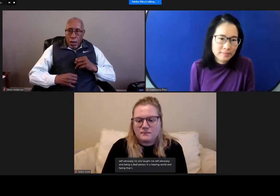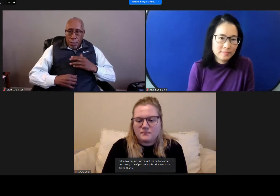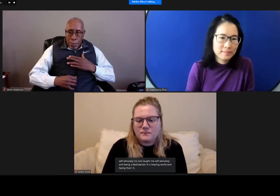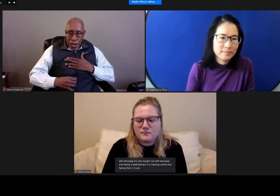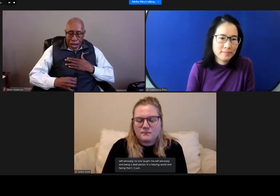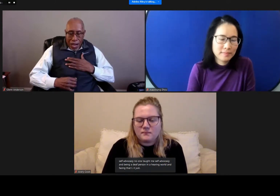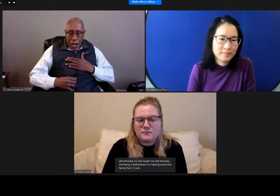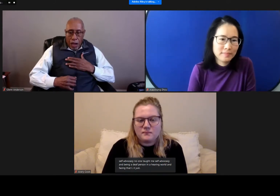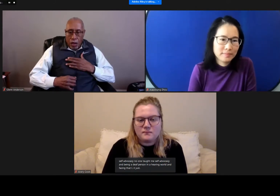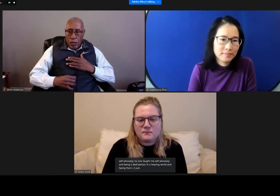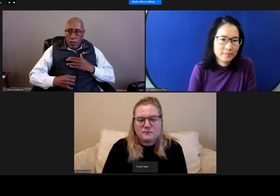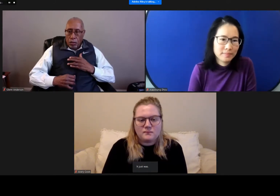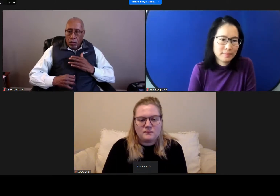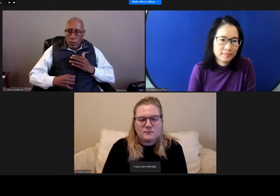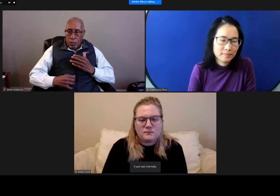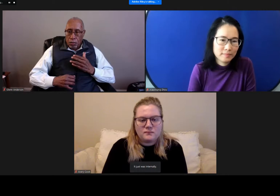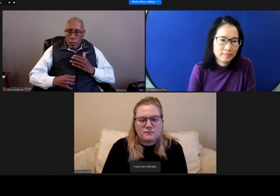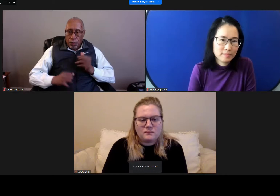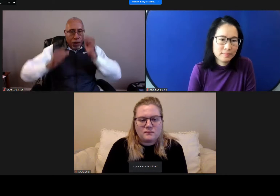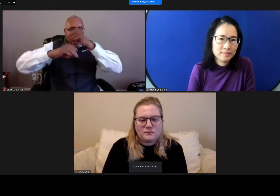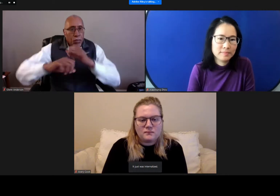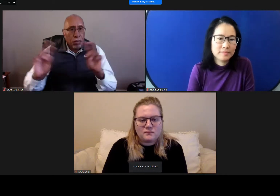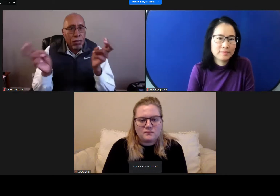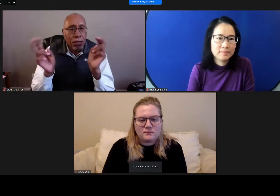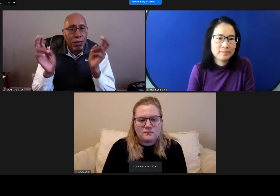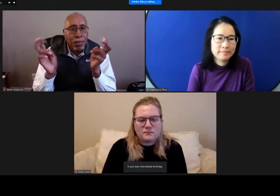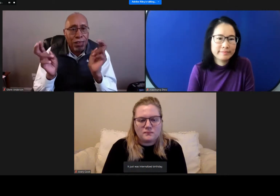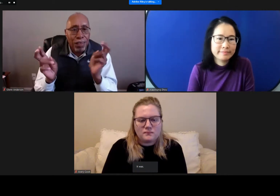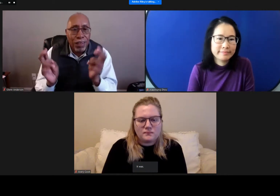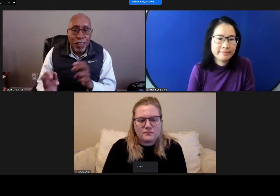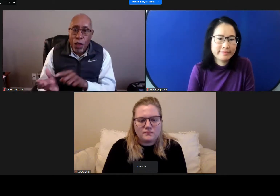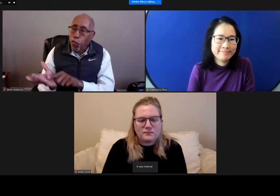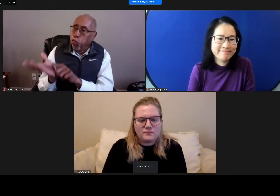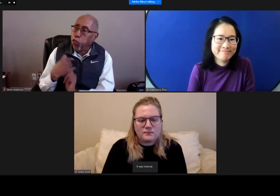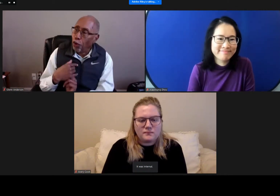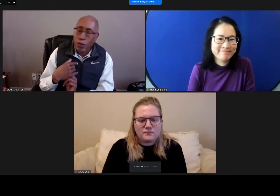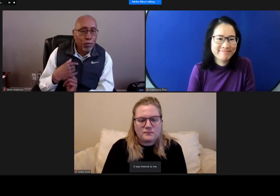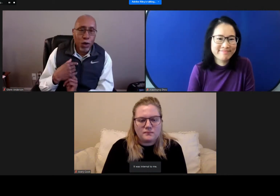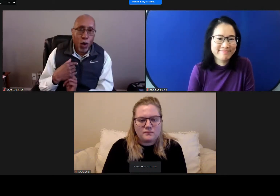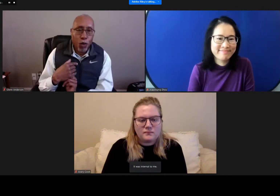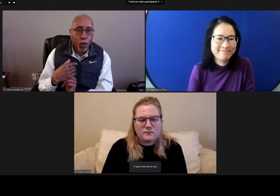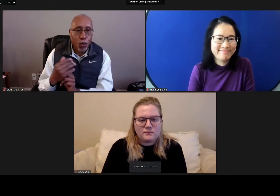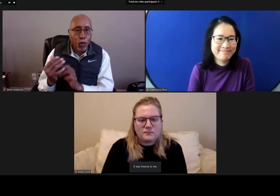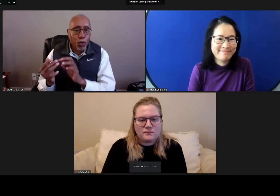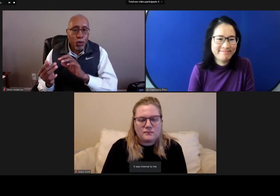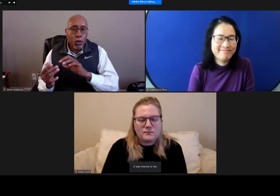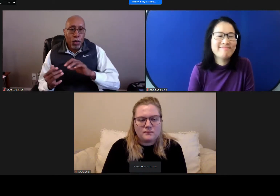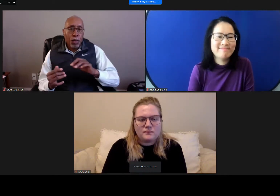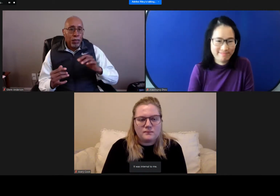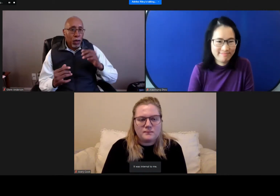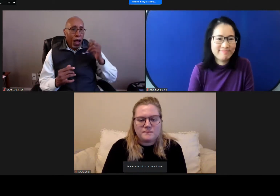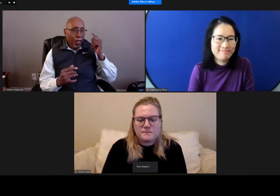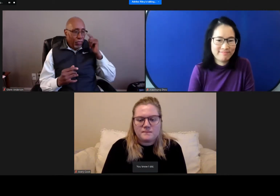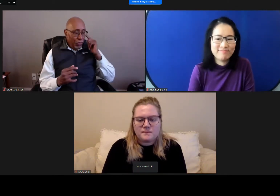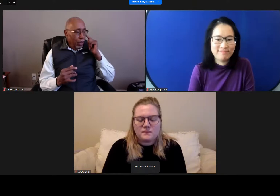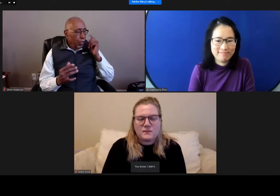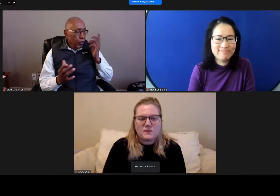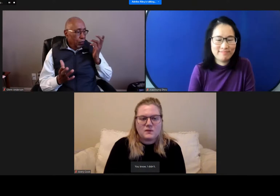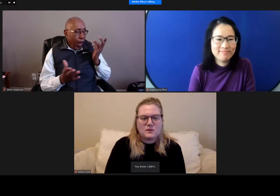it just was internalized, or it was internal to me. You know, I